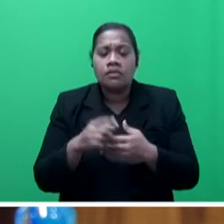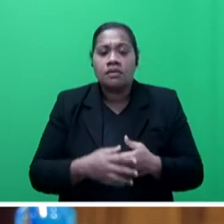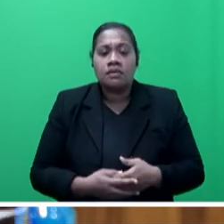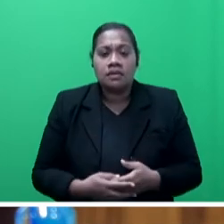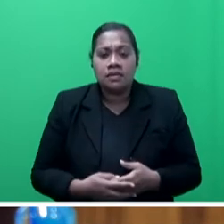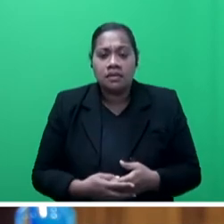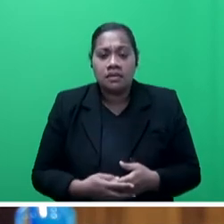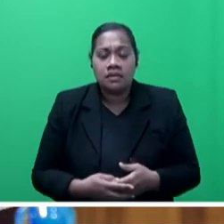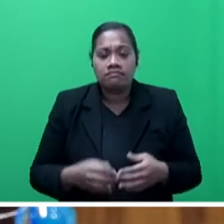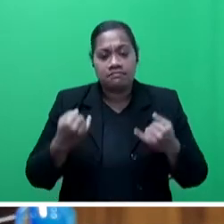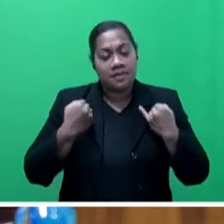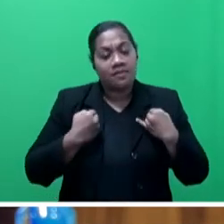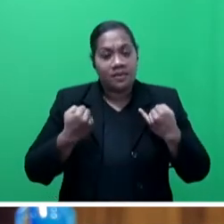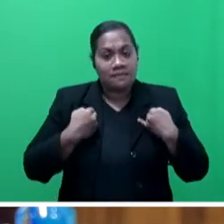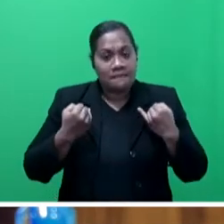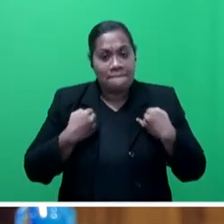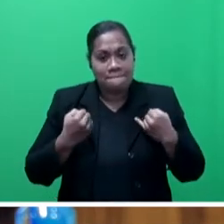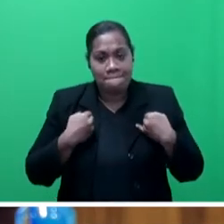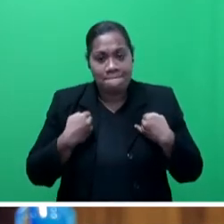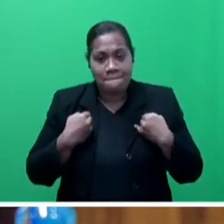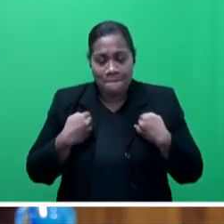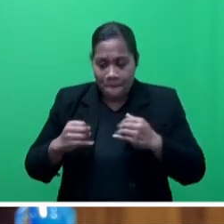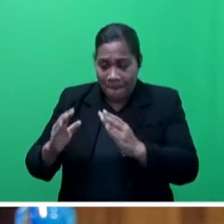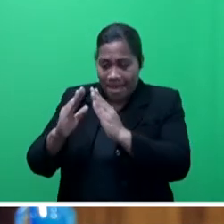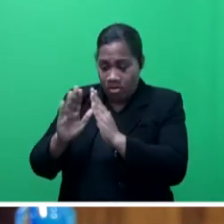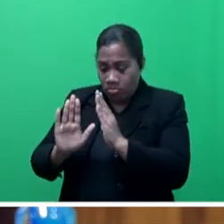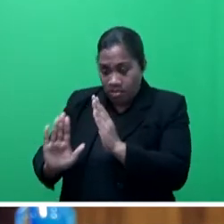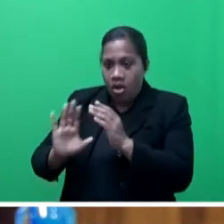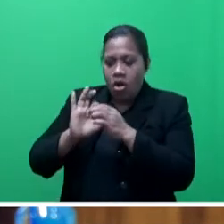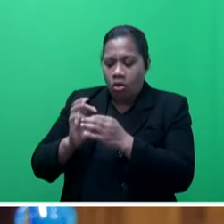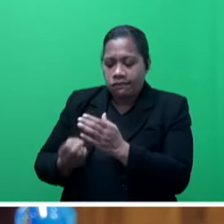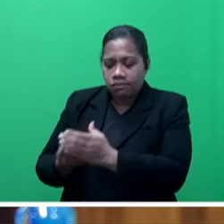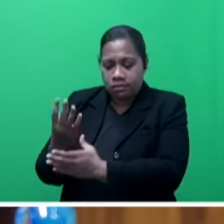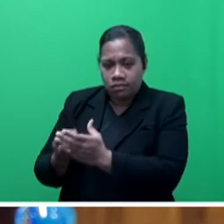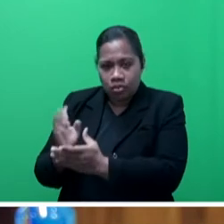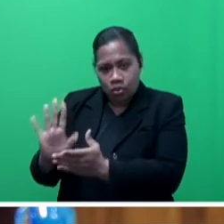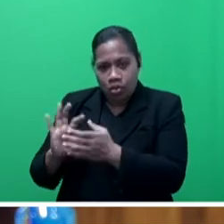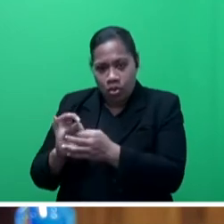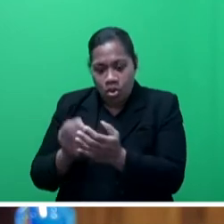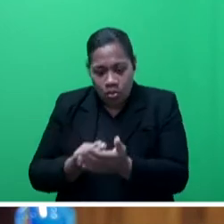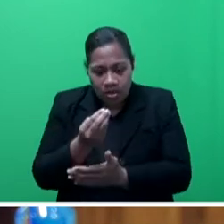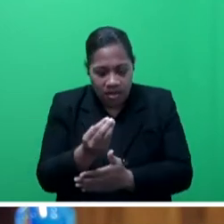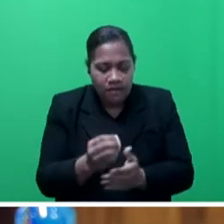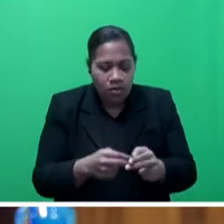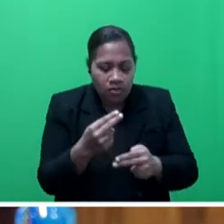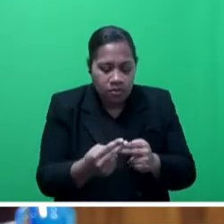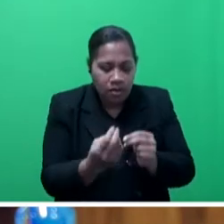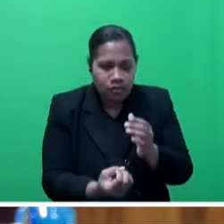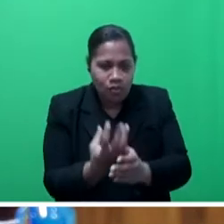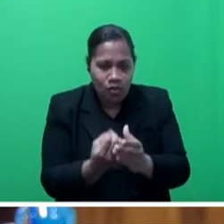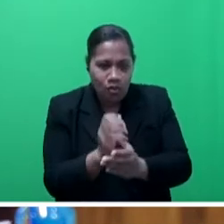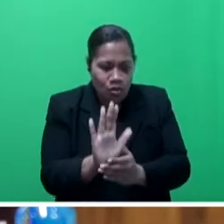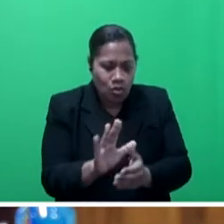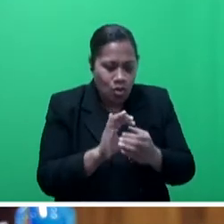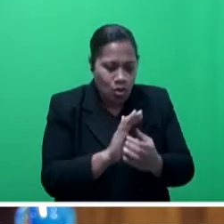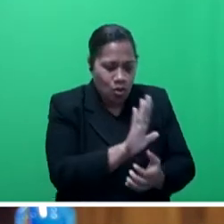being implemented, where households were able to grow their own food. There's an amazing